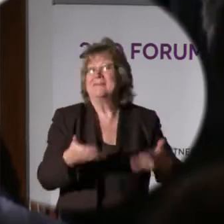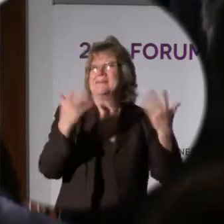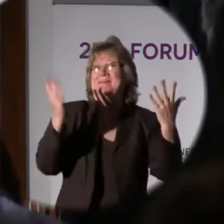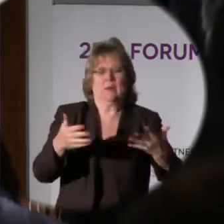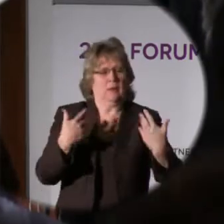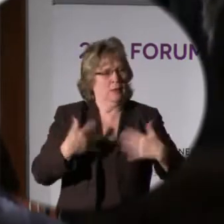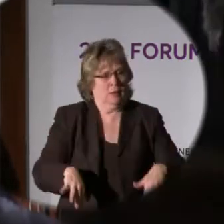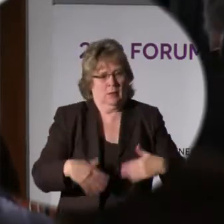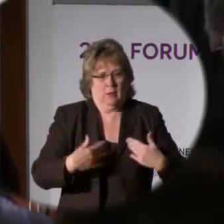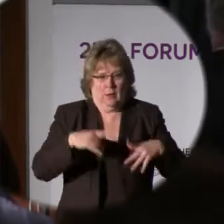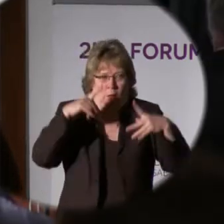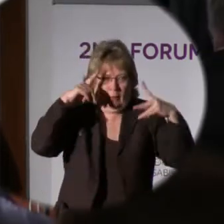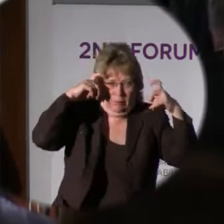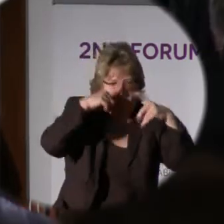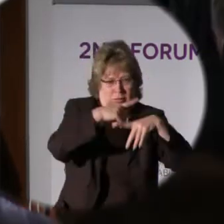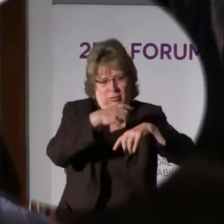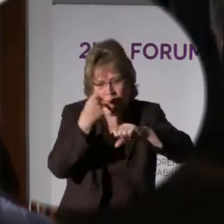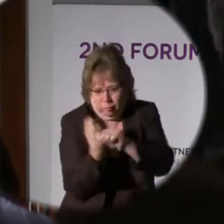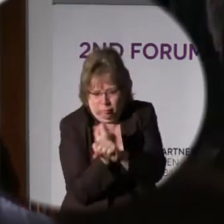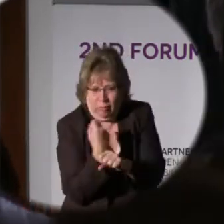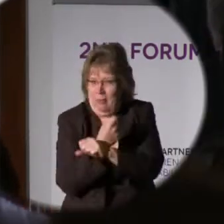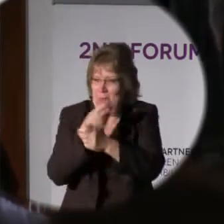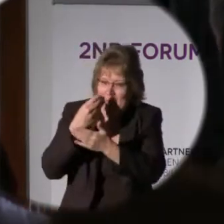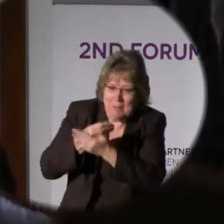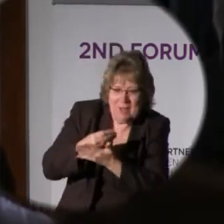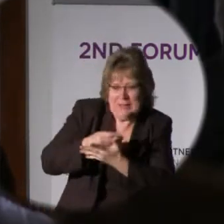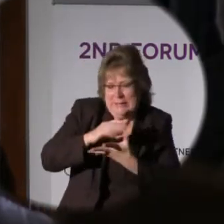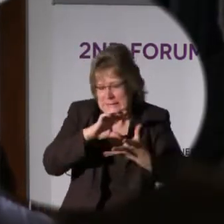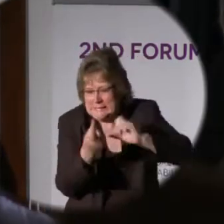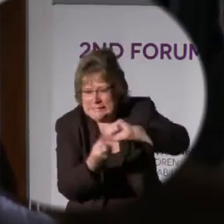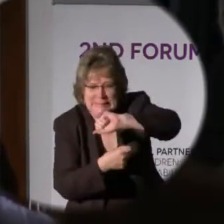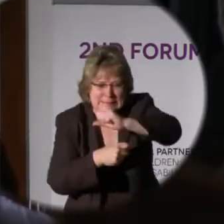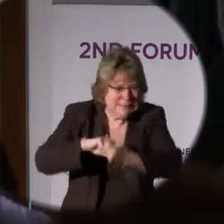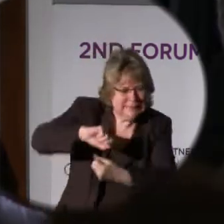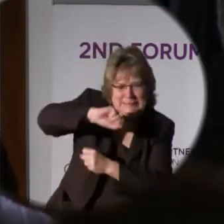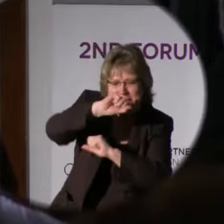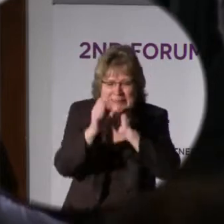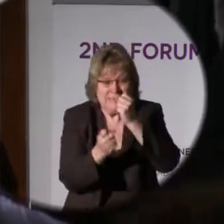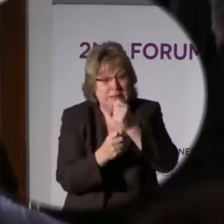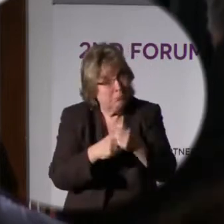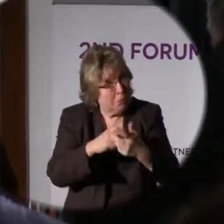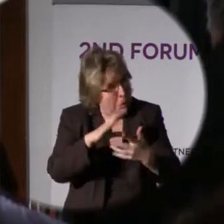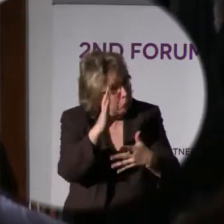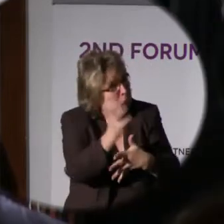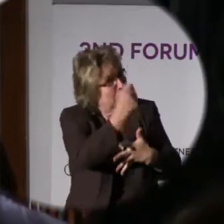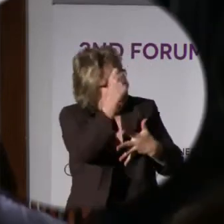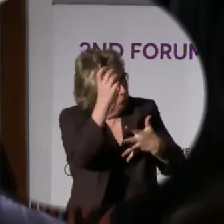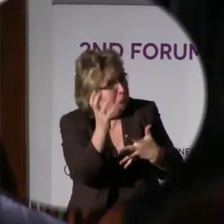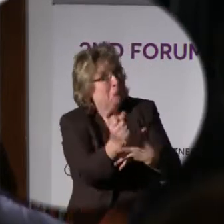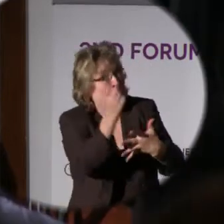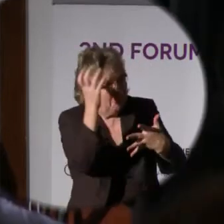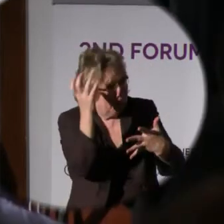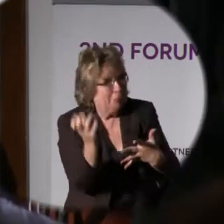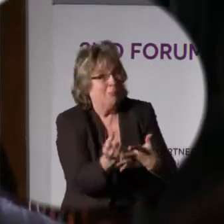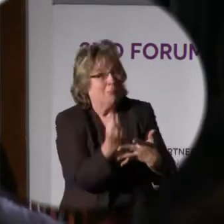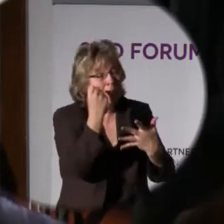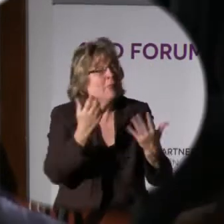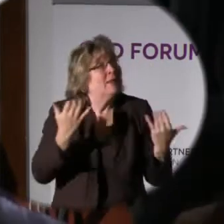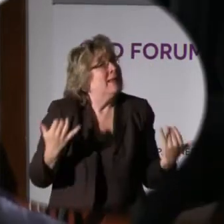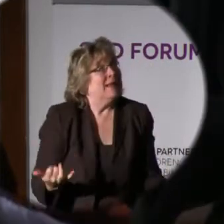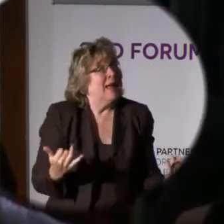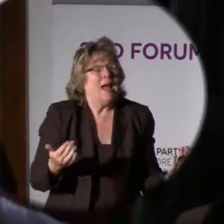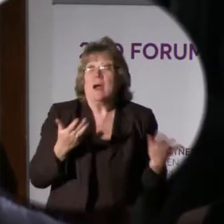like to congratulate ourselves for the launch of the publication entitled Towards an Inclusive